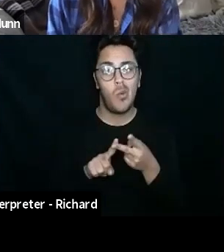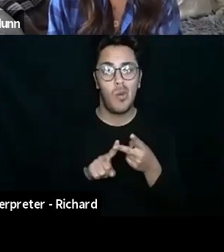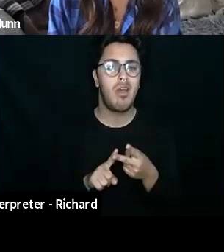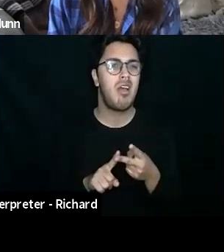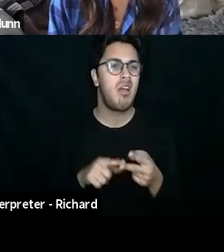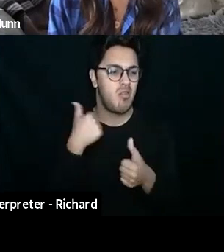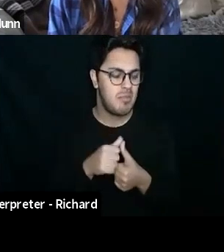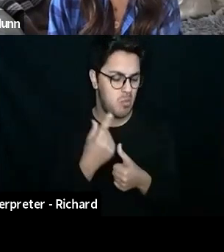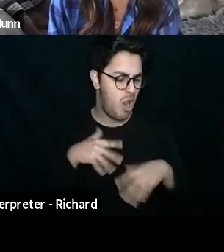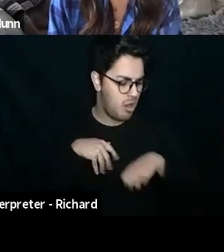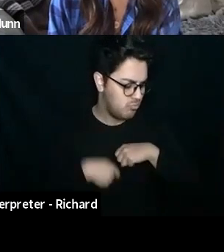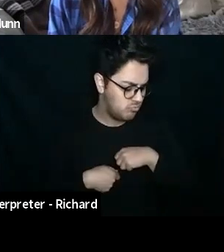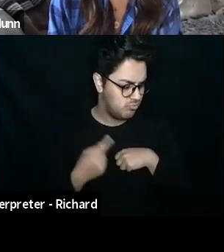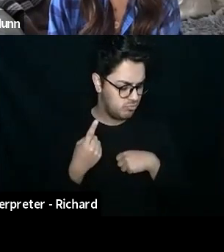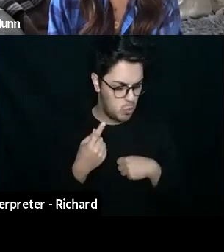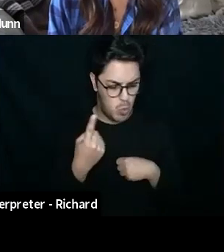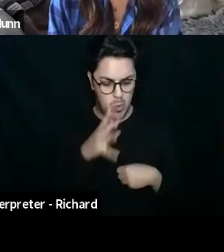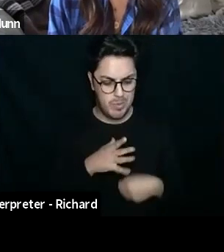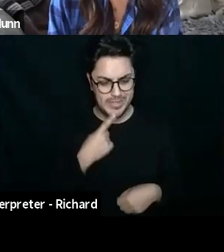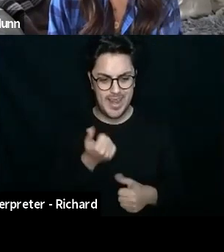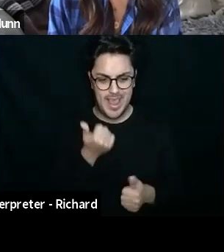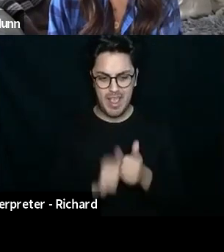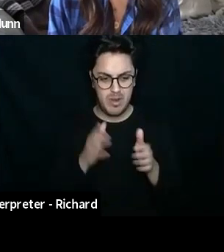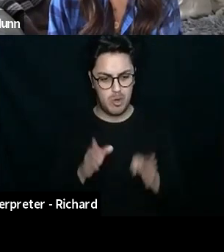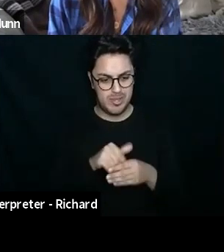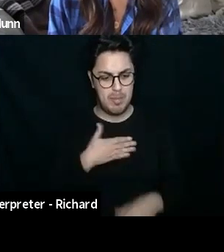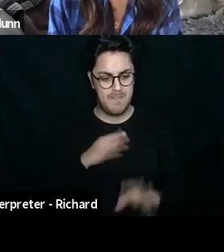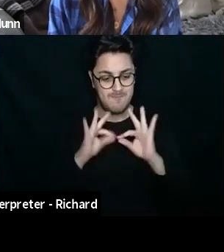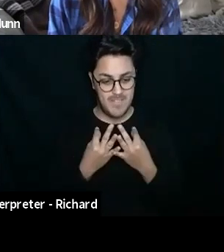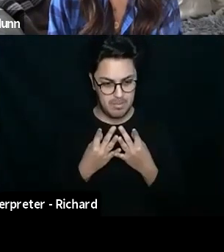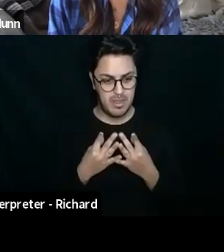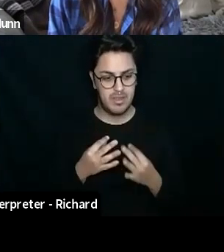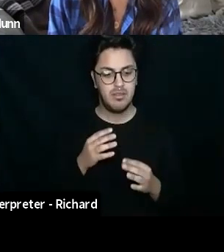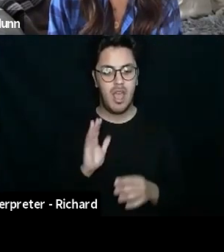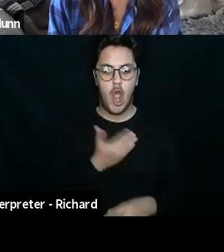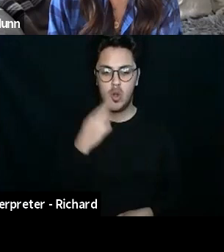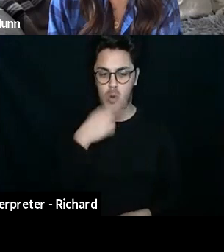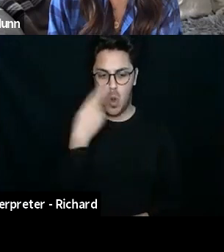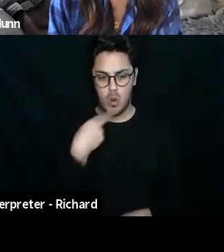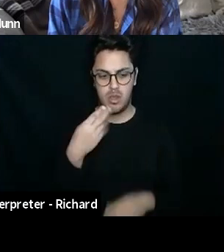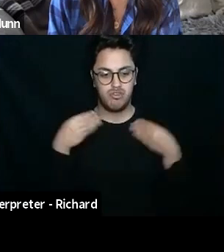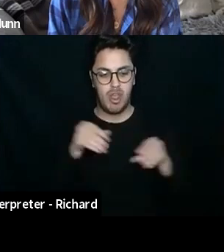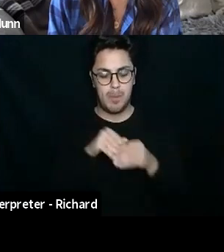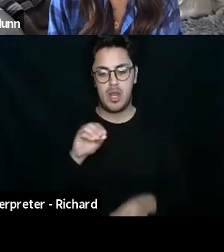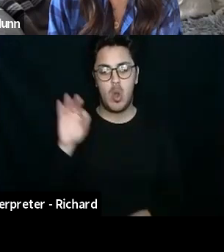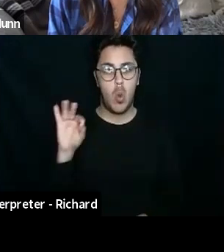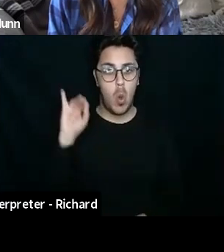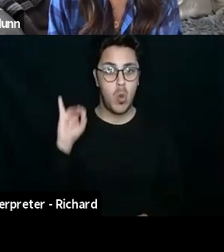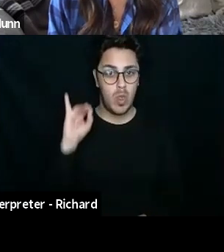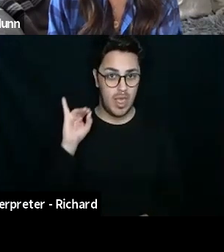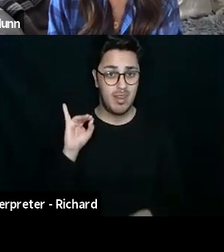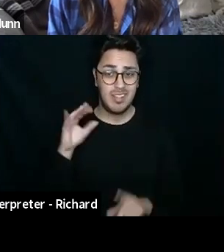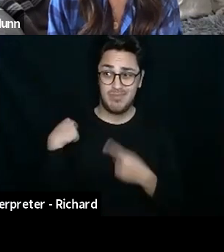my heart, a woman who said, every single member of my family at our donut shop in Oakland has been attacked in the